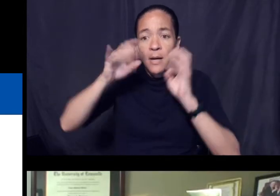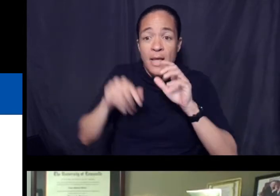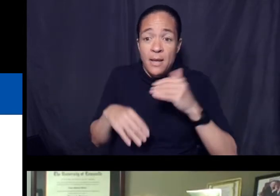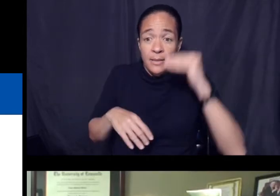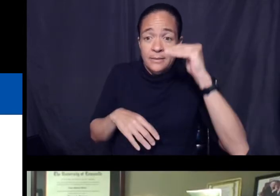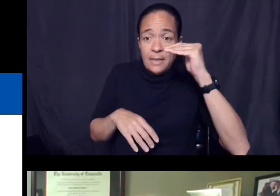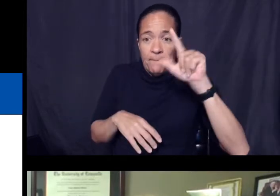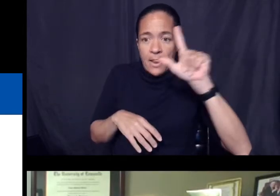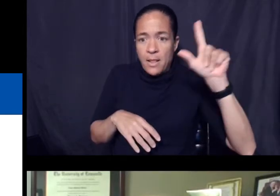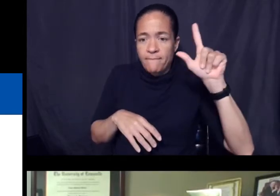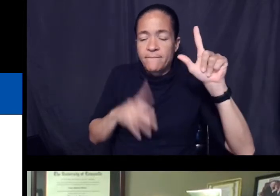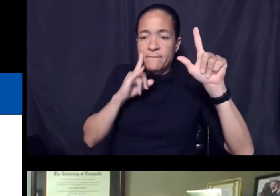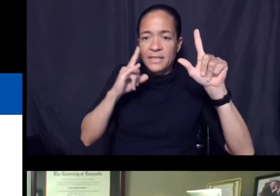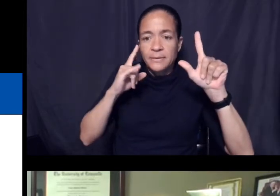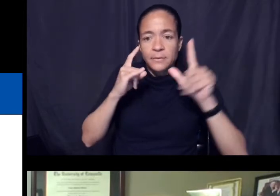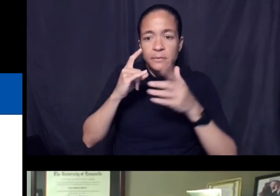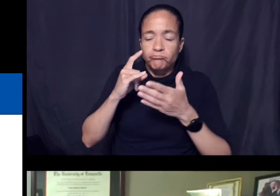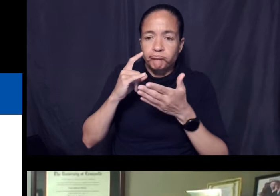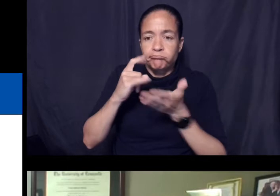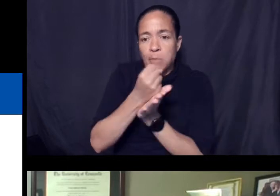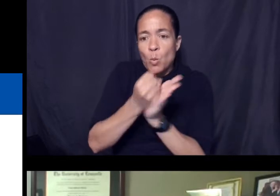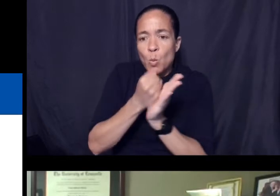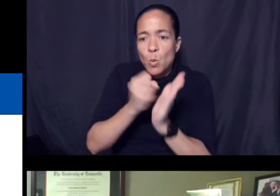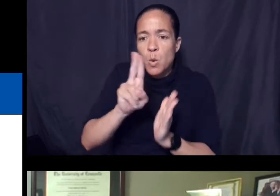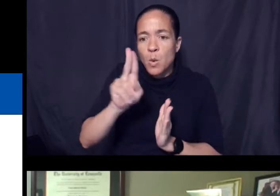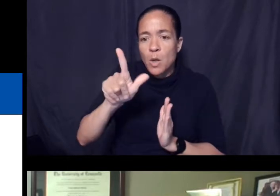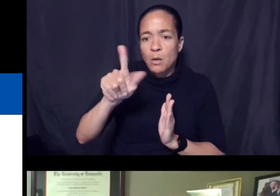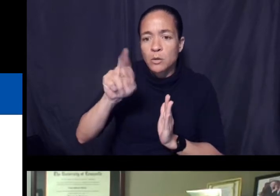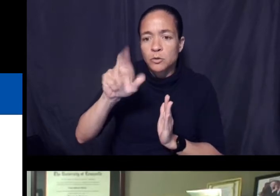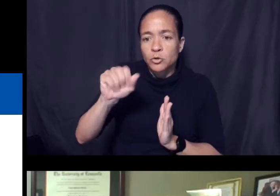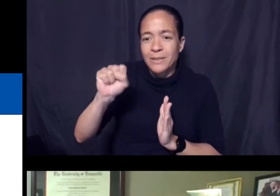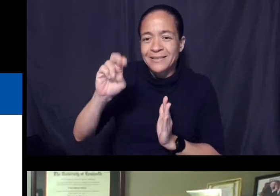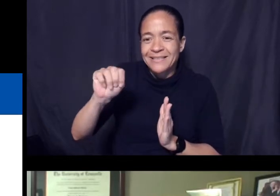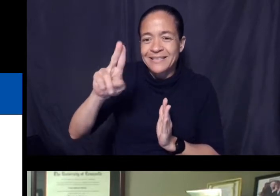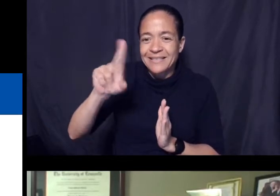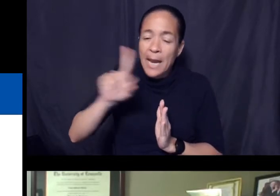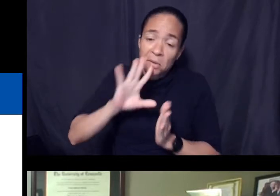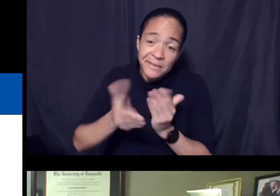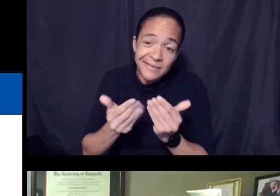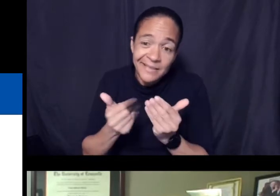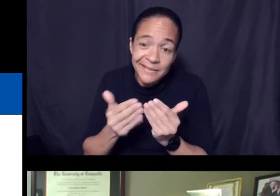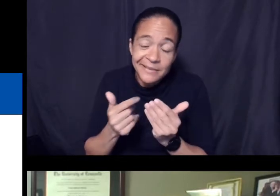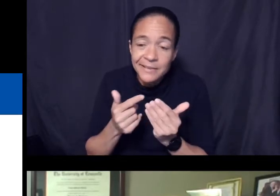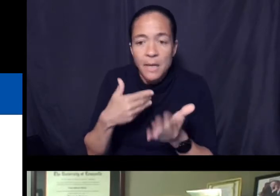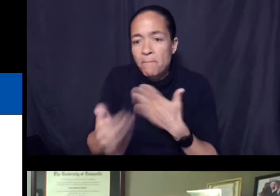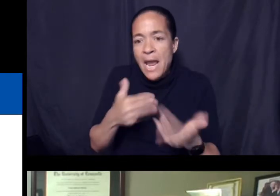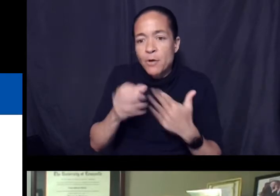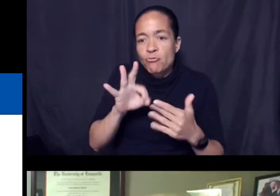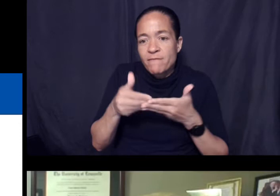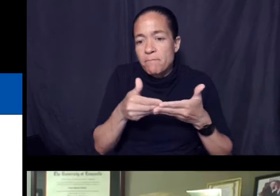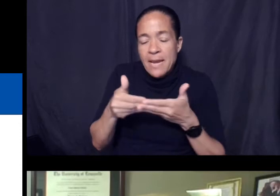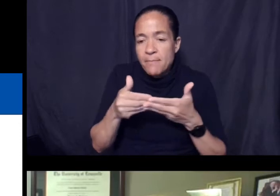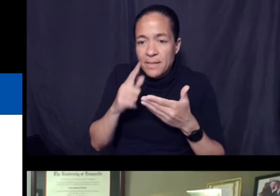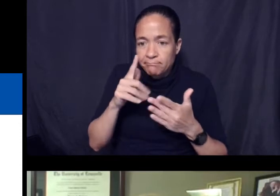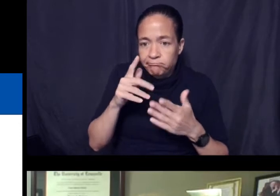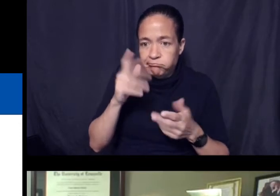top left picture is actually an ultrasound, and so this is pretty easy to do, and that regardless of how sick the baby is,